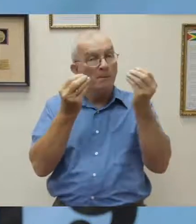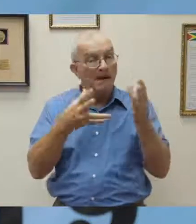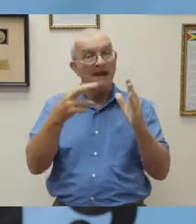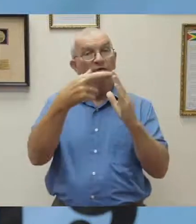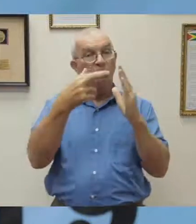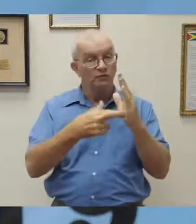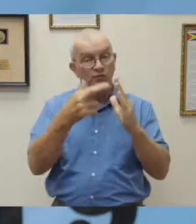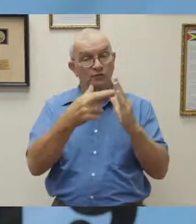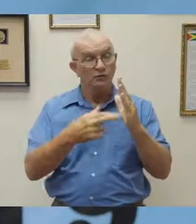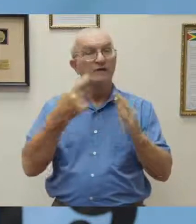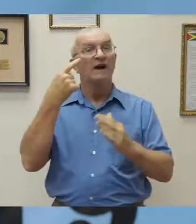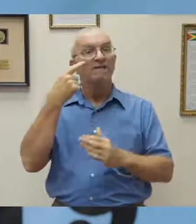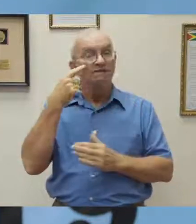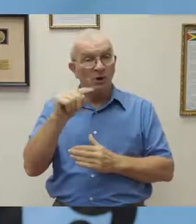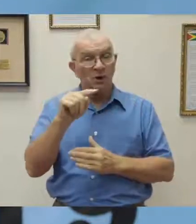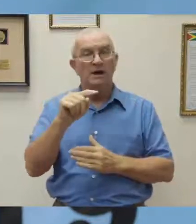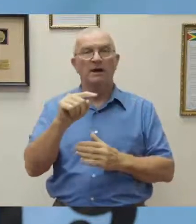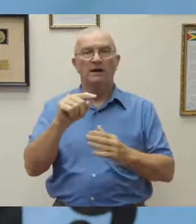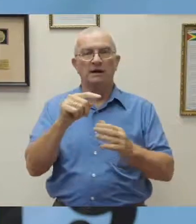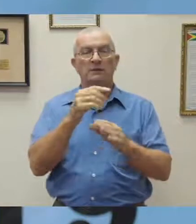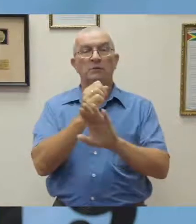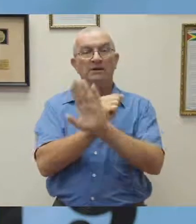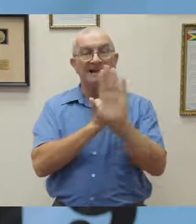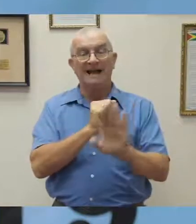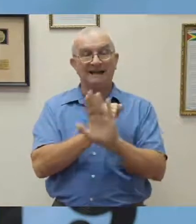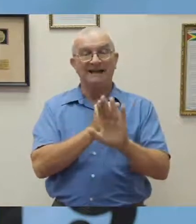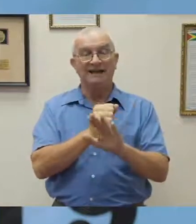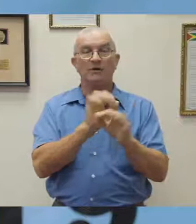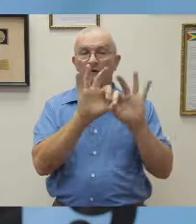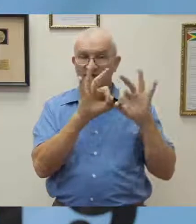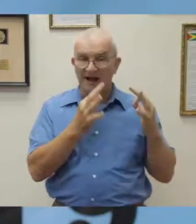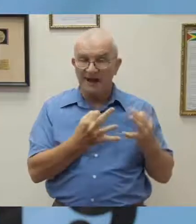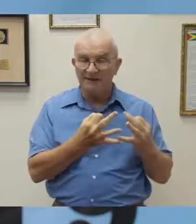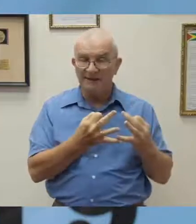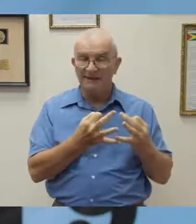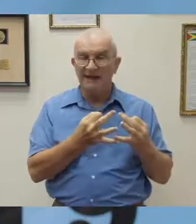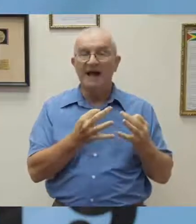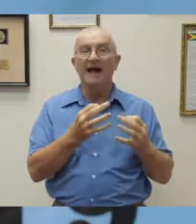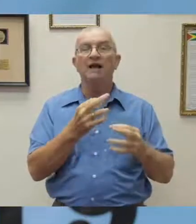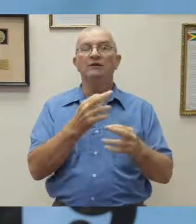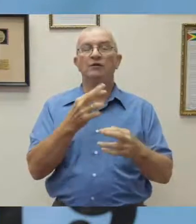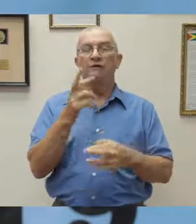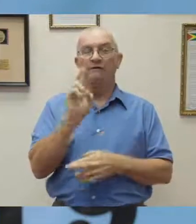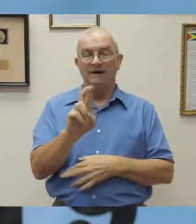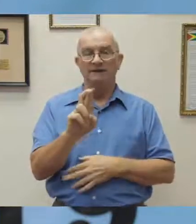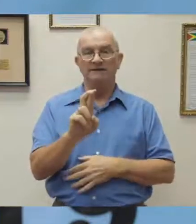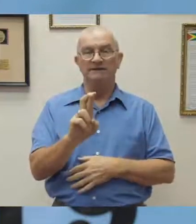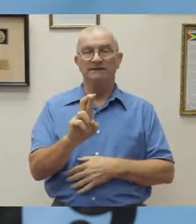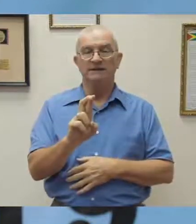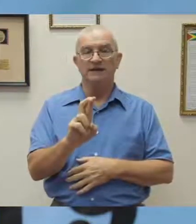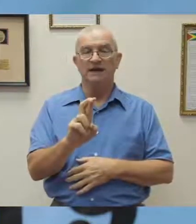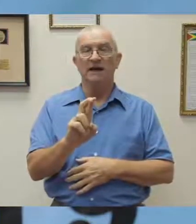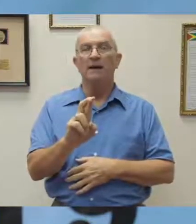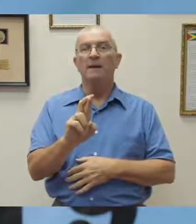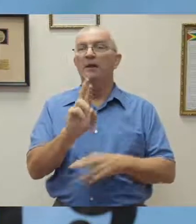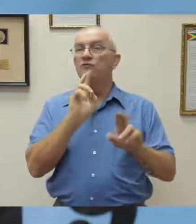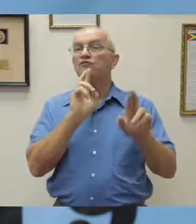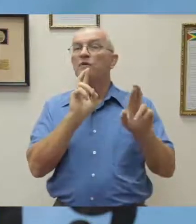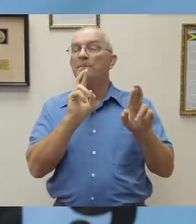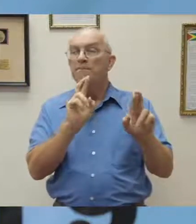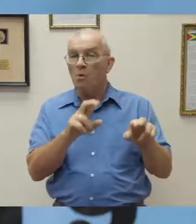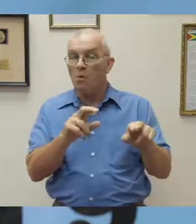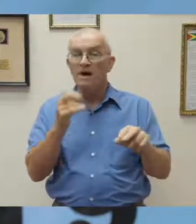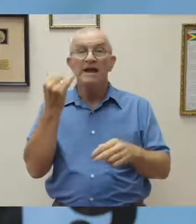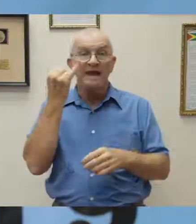for mining in order to protect your family and your friends. Please report if you